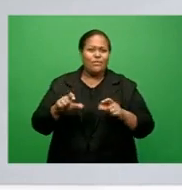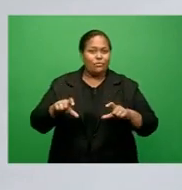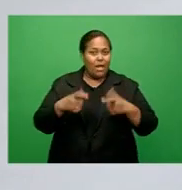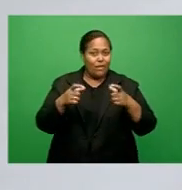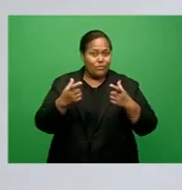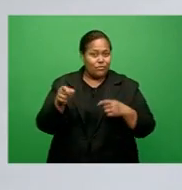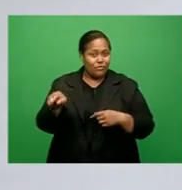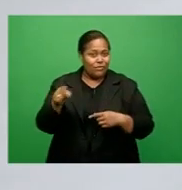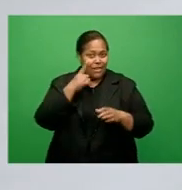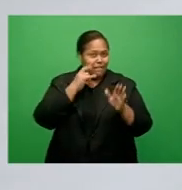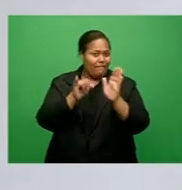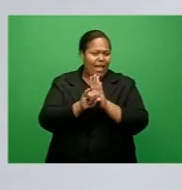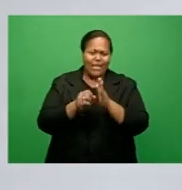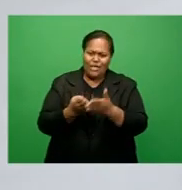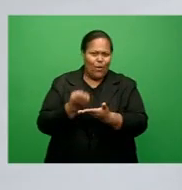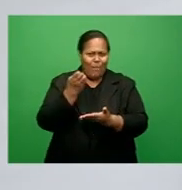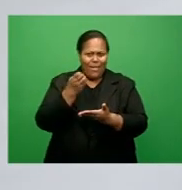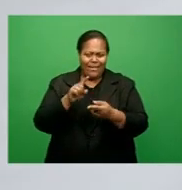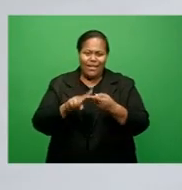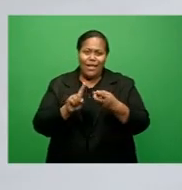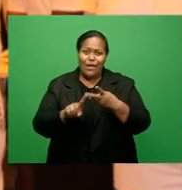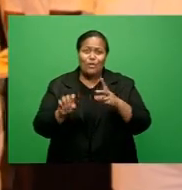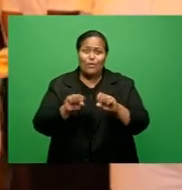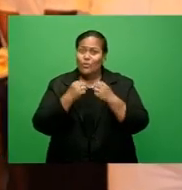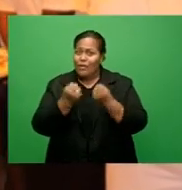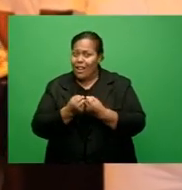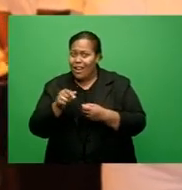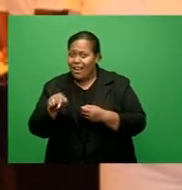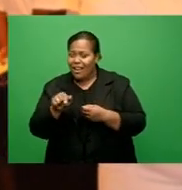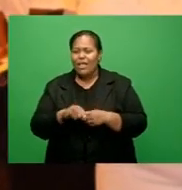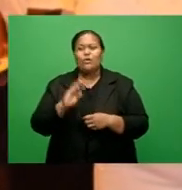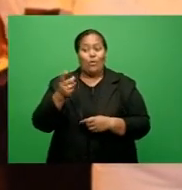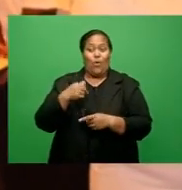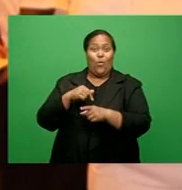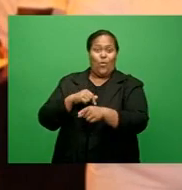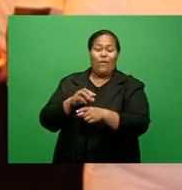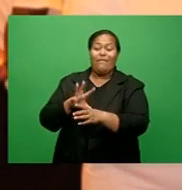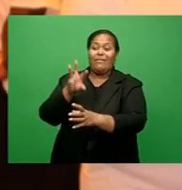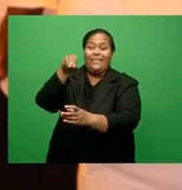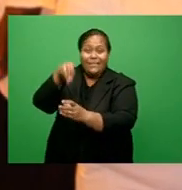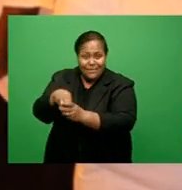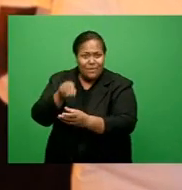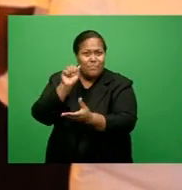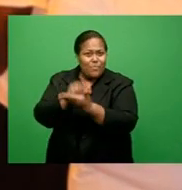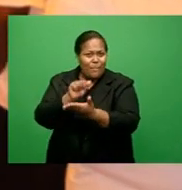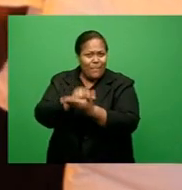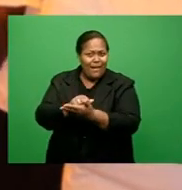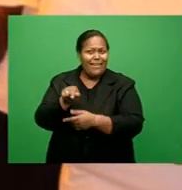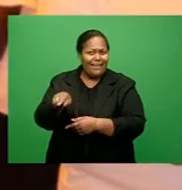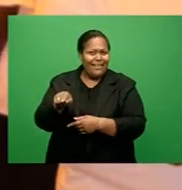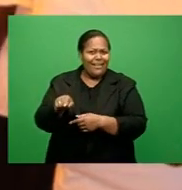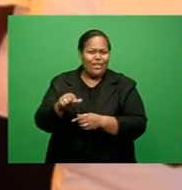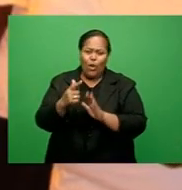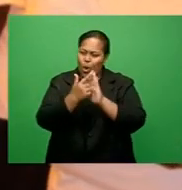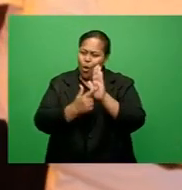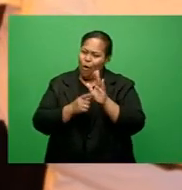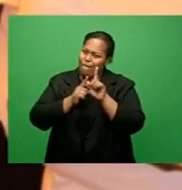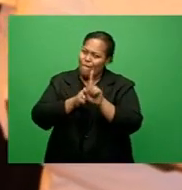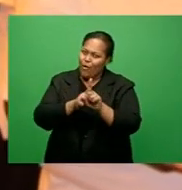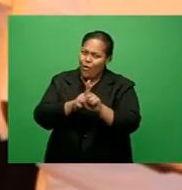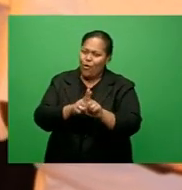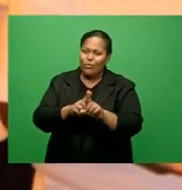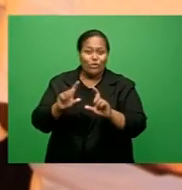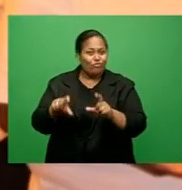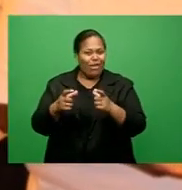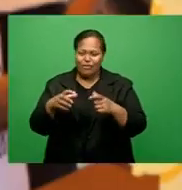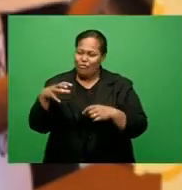challenges, economical challenges. So in order for them to be stable in our society, to become law-abiding citizens, all these challenges must be